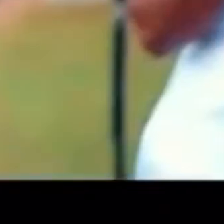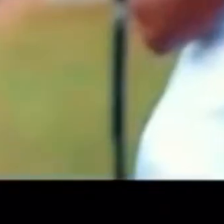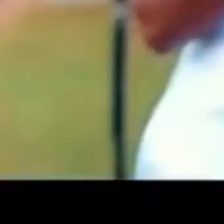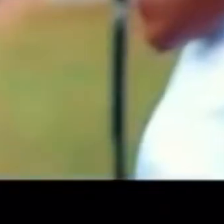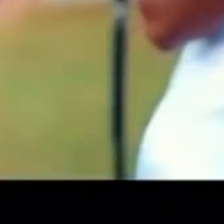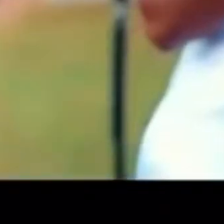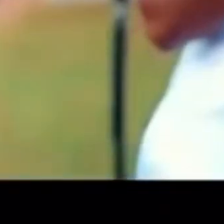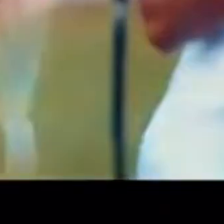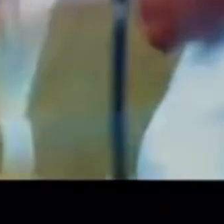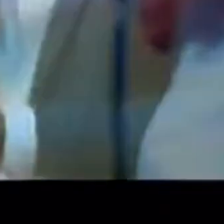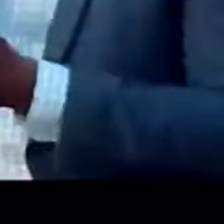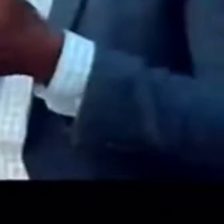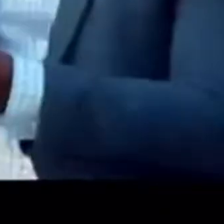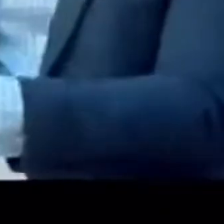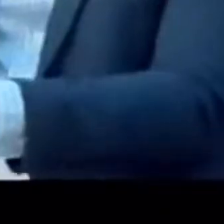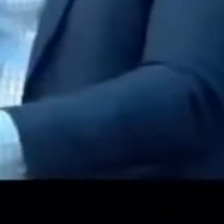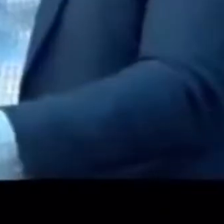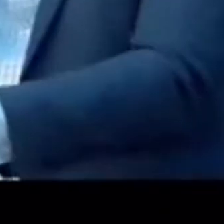kujikatilila